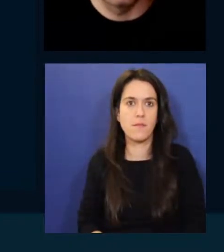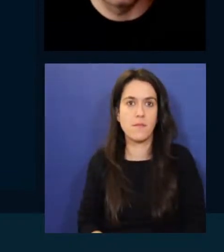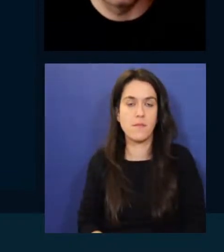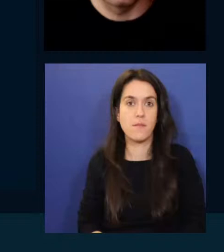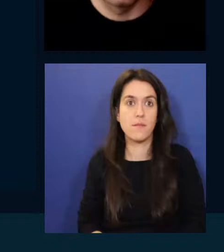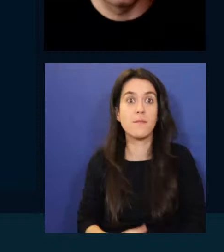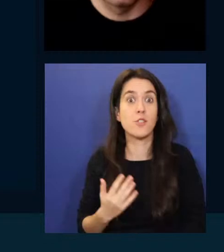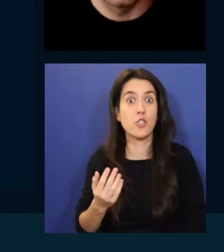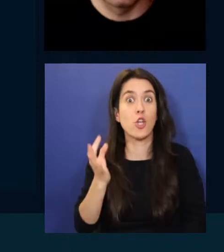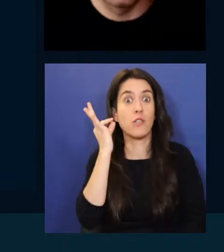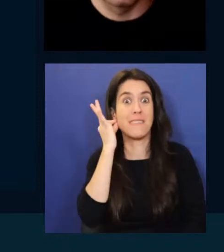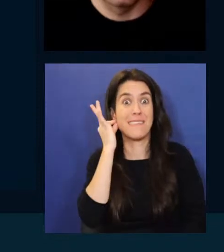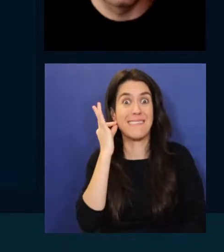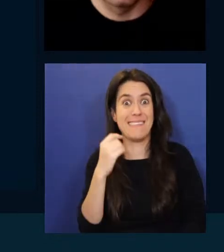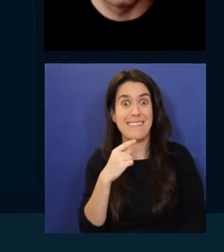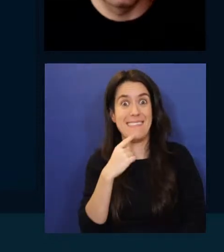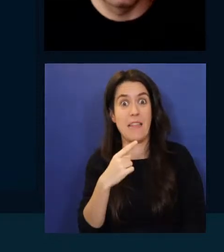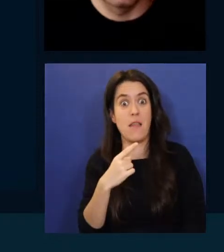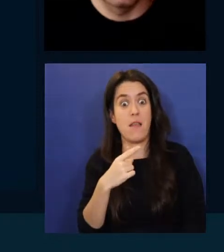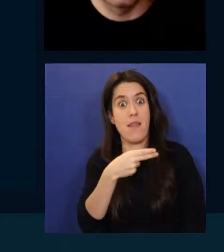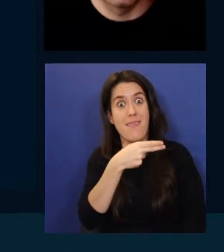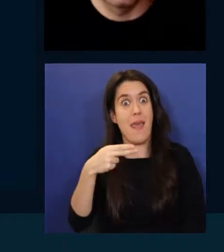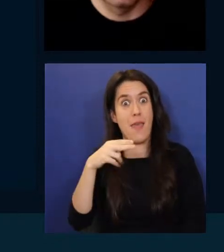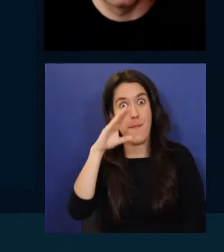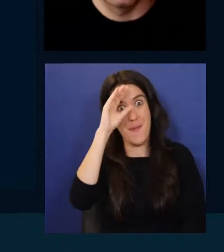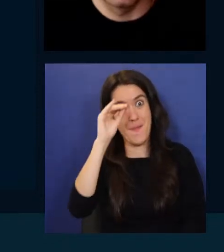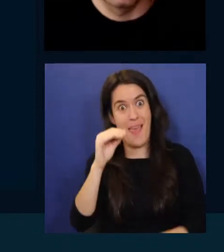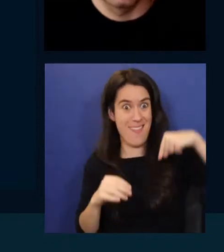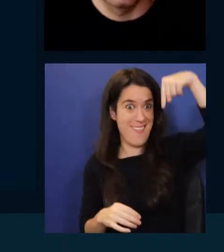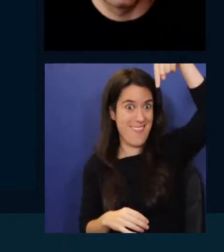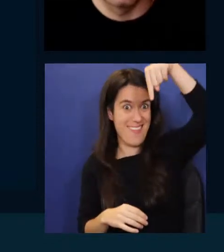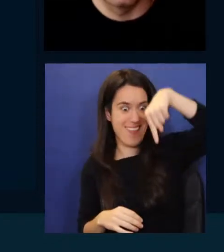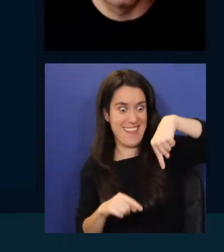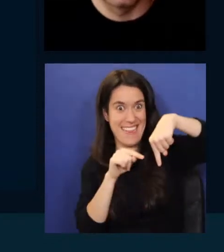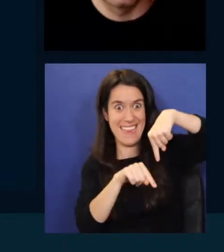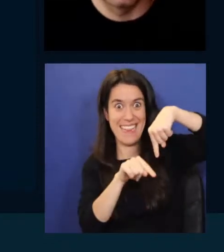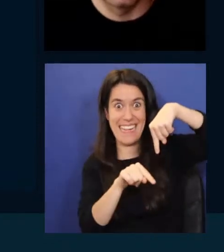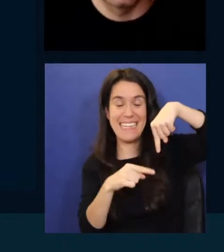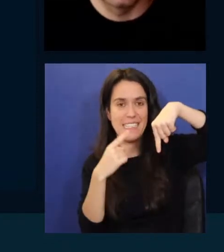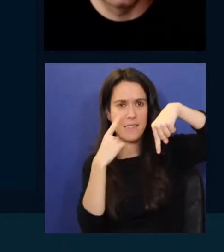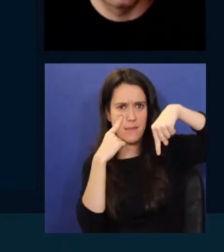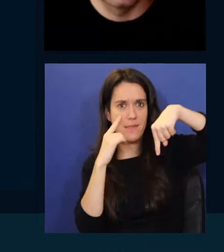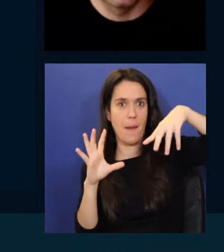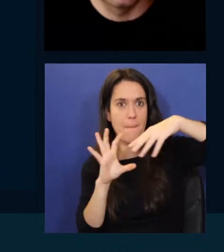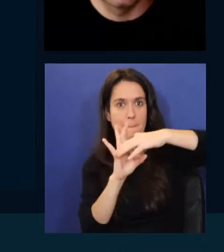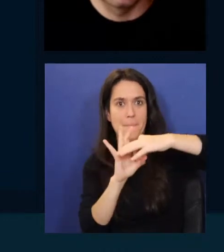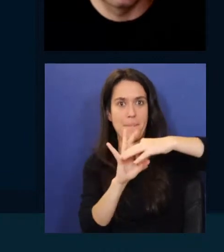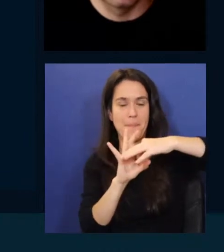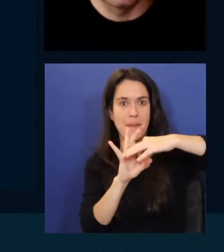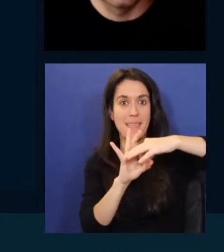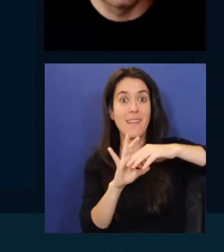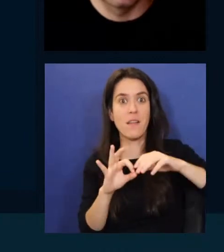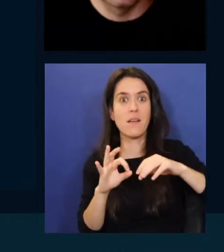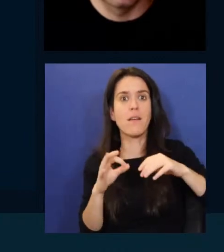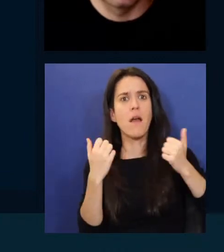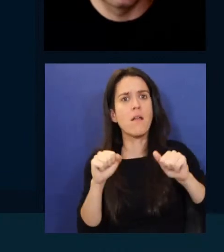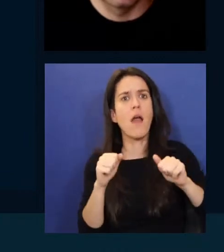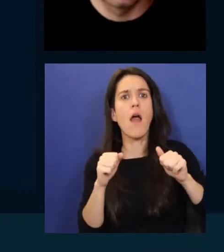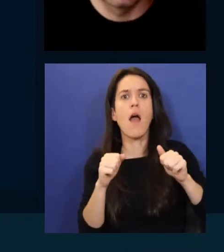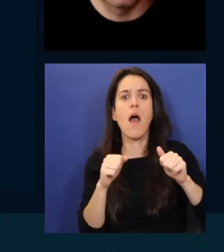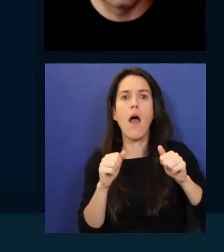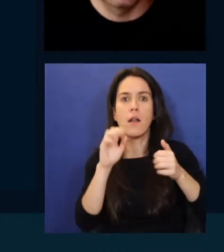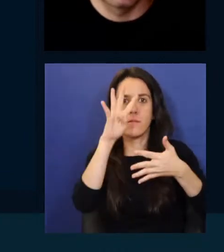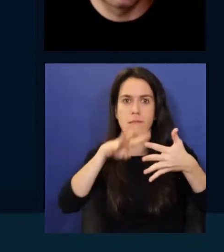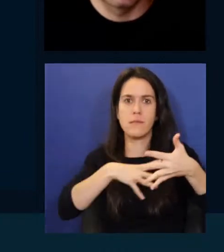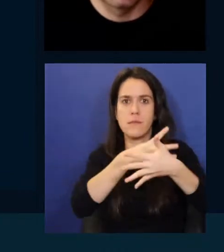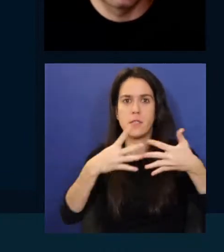John from Fabricam as the recipient. With snapshot sharing, Lisa can configure a schedule to provide